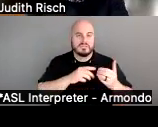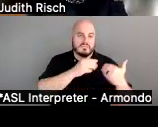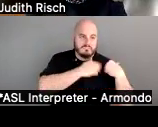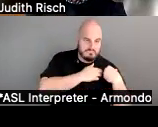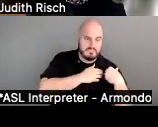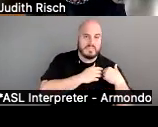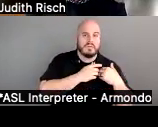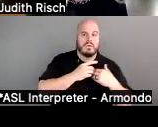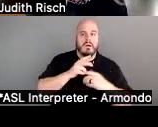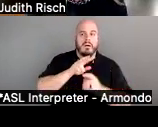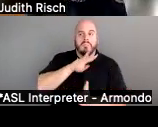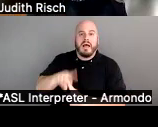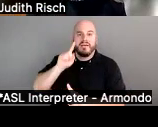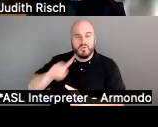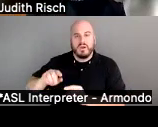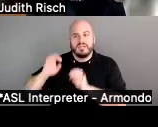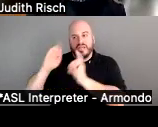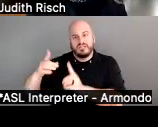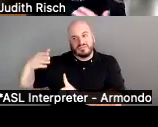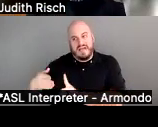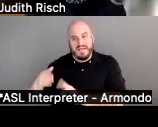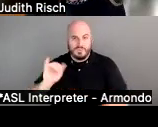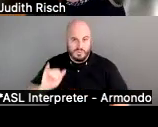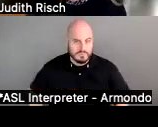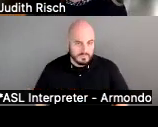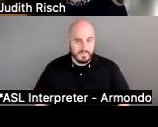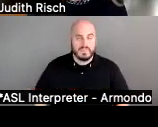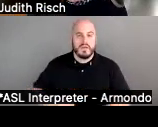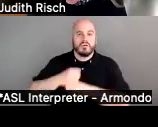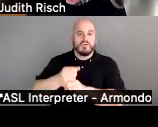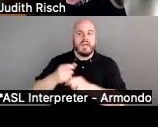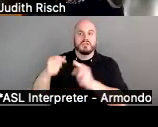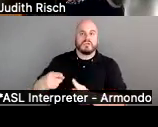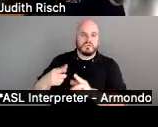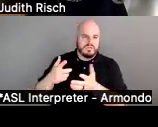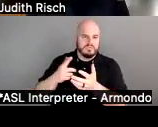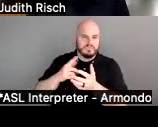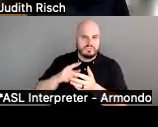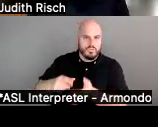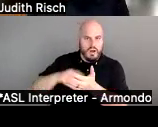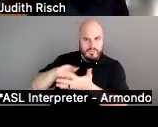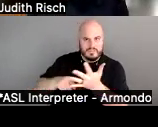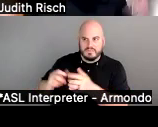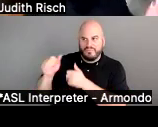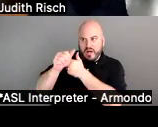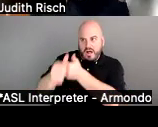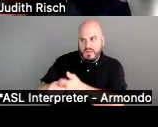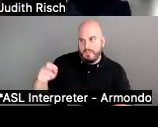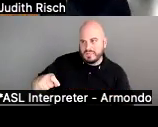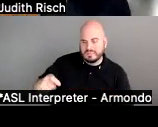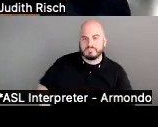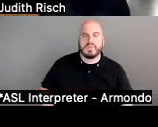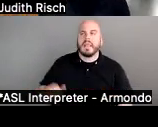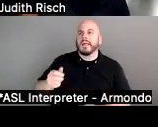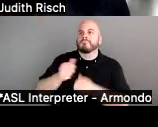the educational side of the house, creating and triggering these requirements under, like say the history